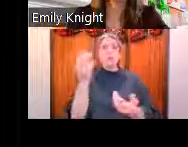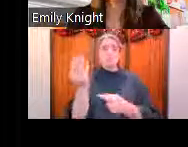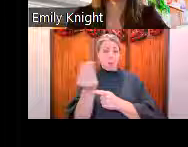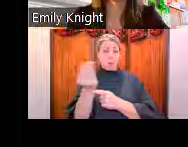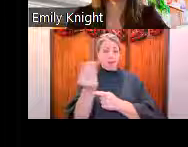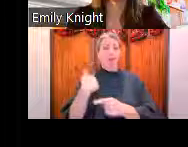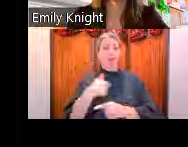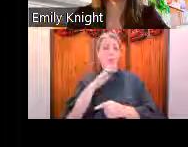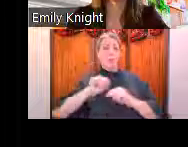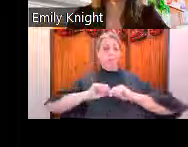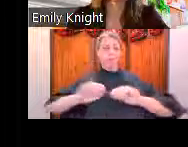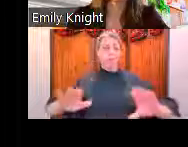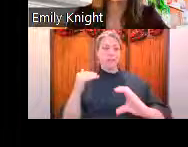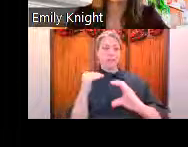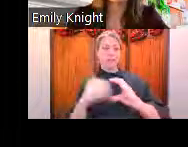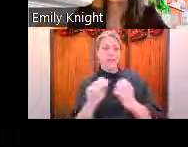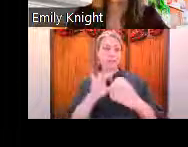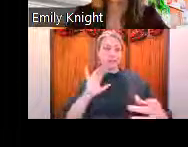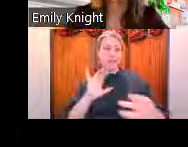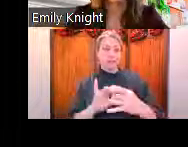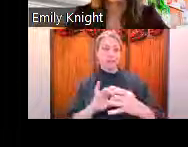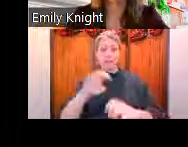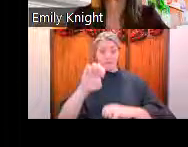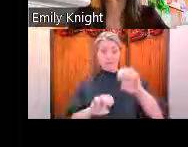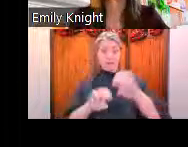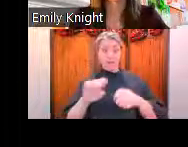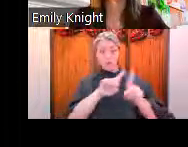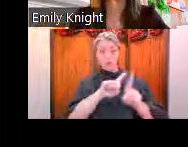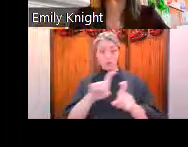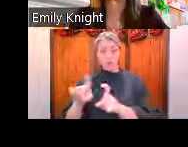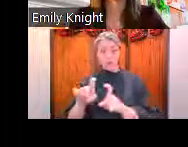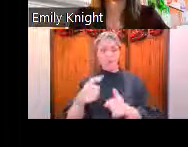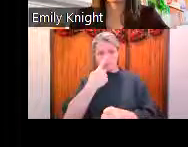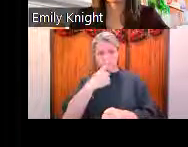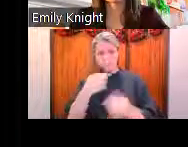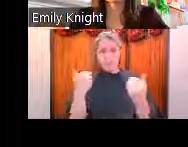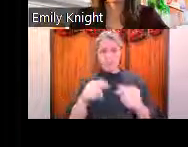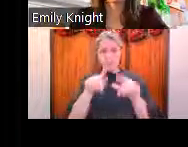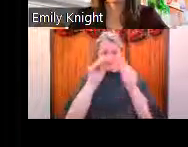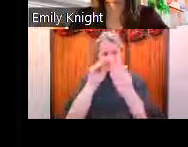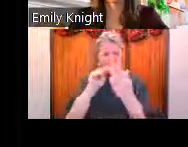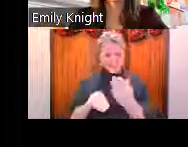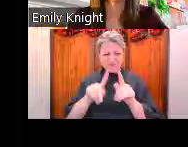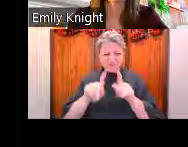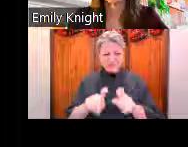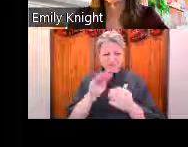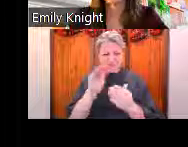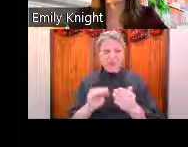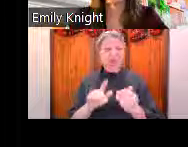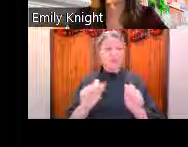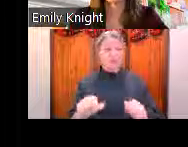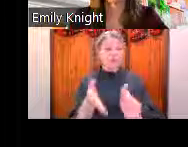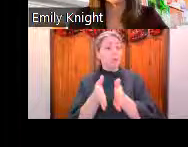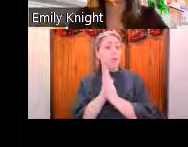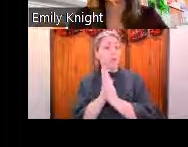an email with a link to an evaluation survey, and you will have the opportunity to request a certificate of attendance